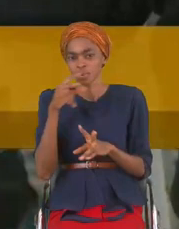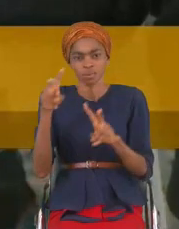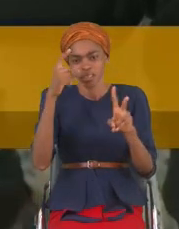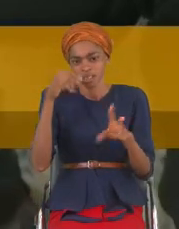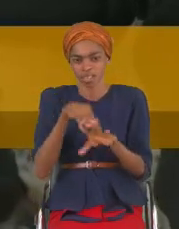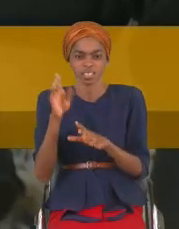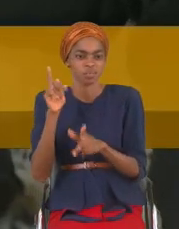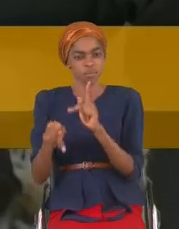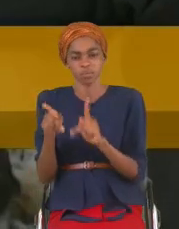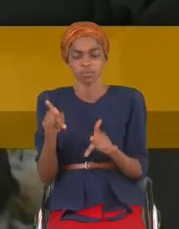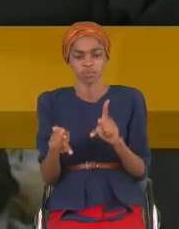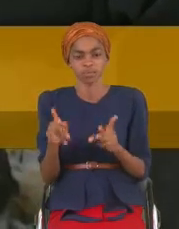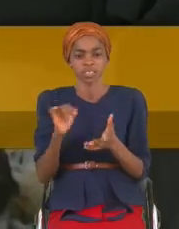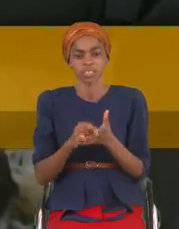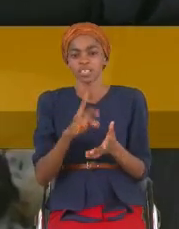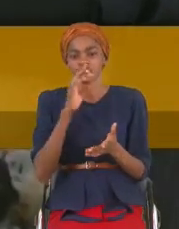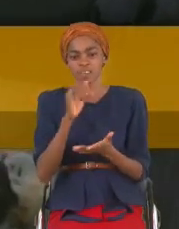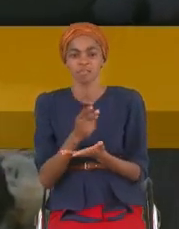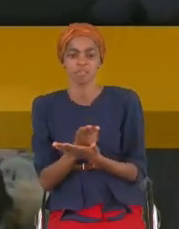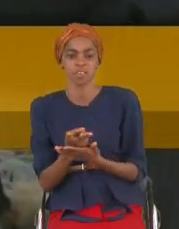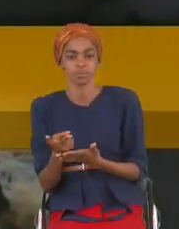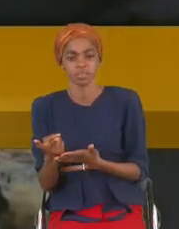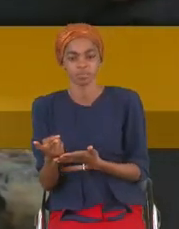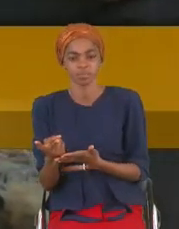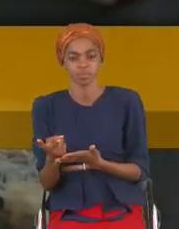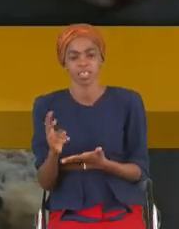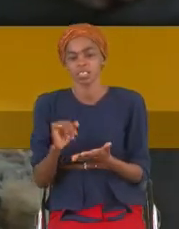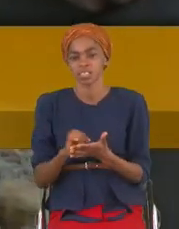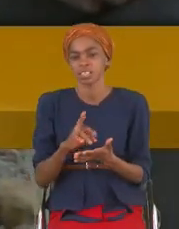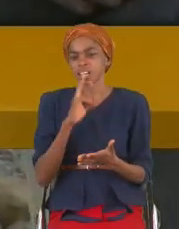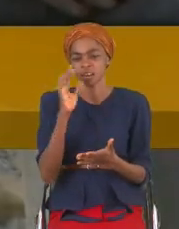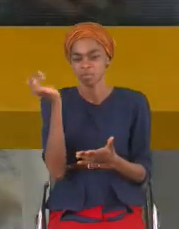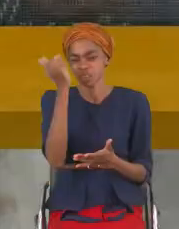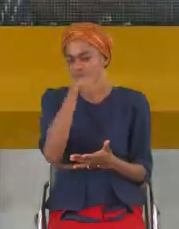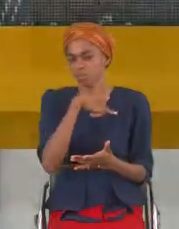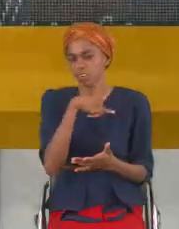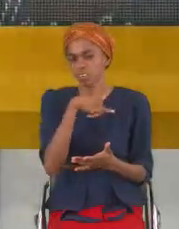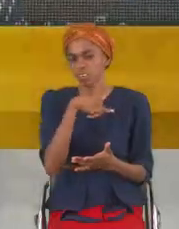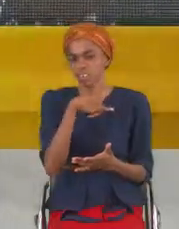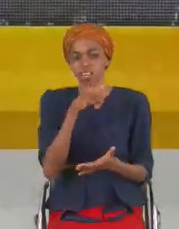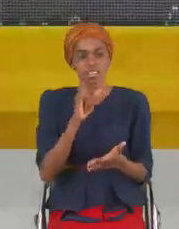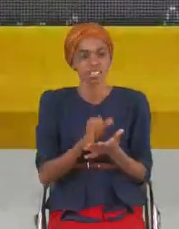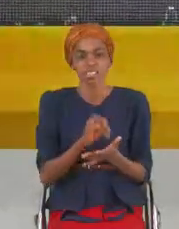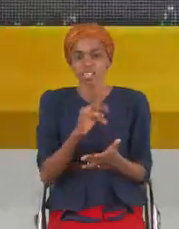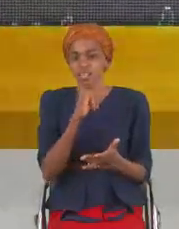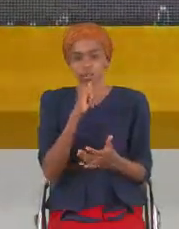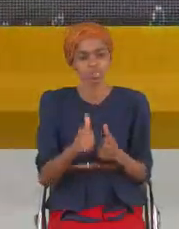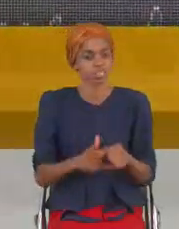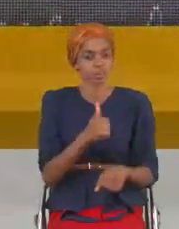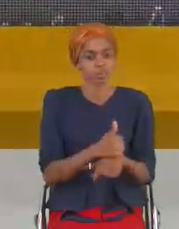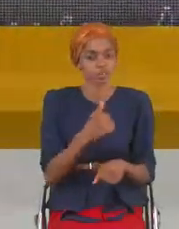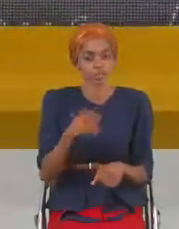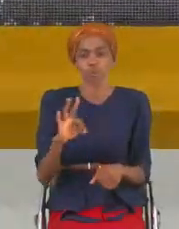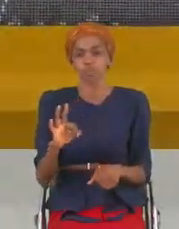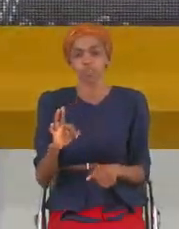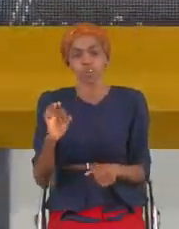people that had failed, that were mediocres, that were not approved of God.